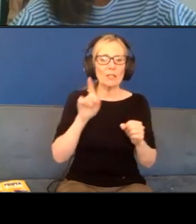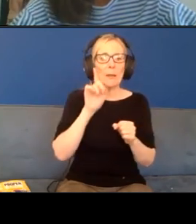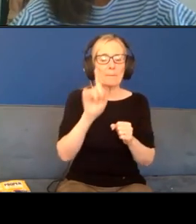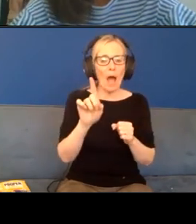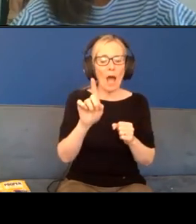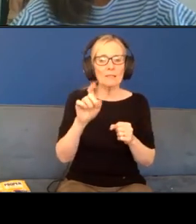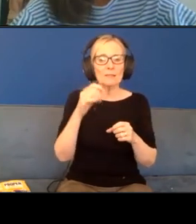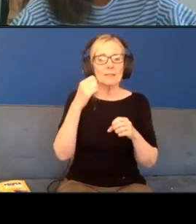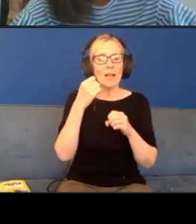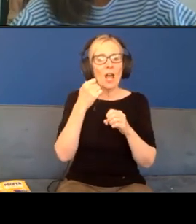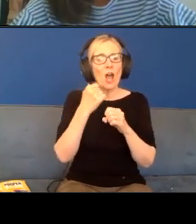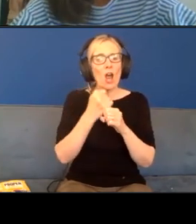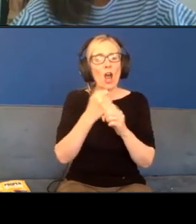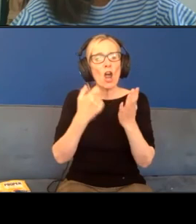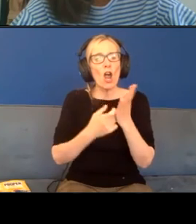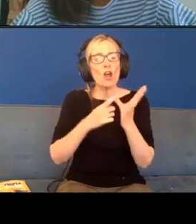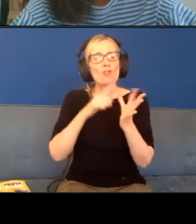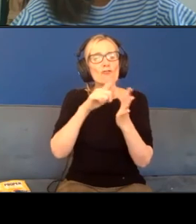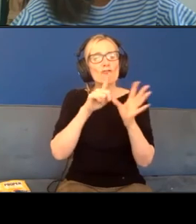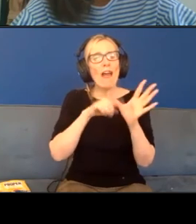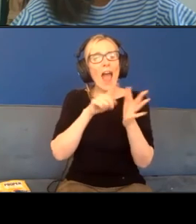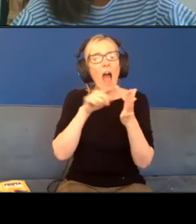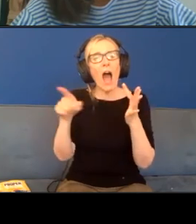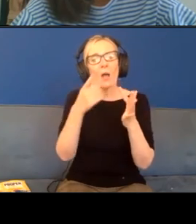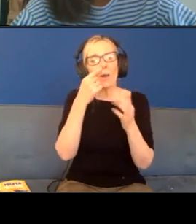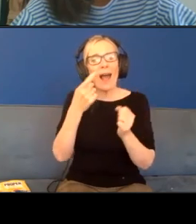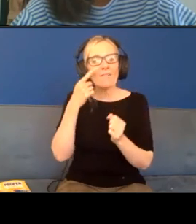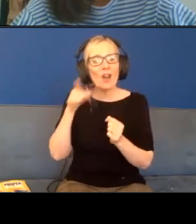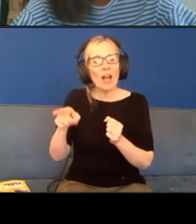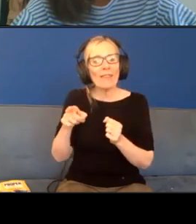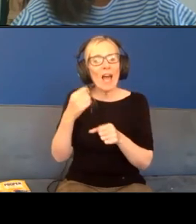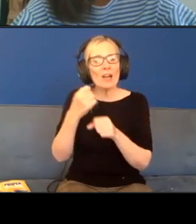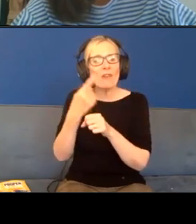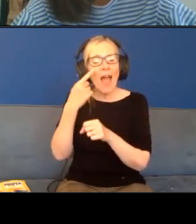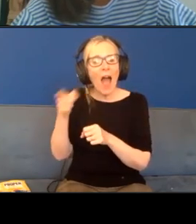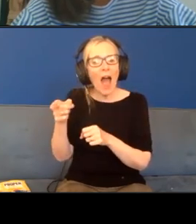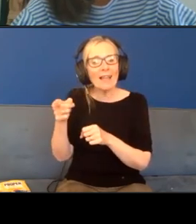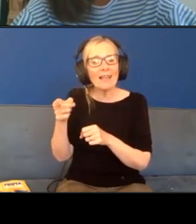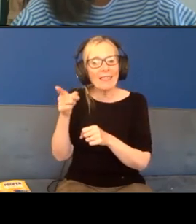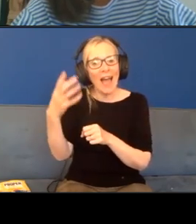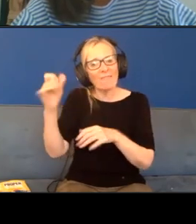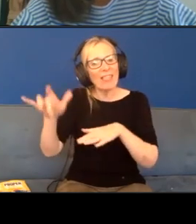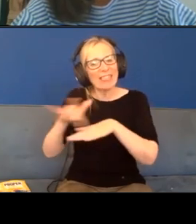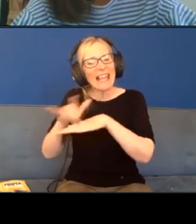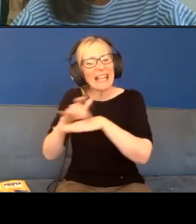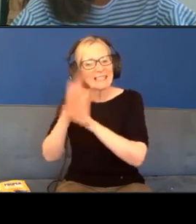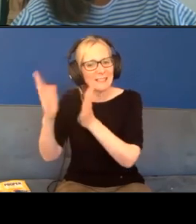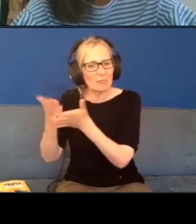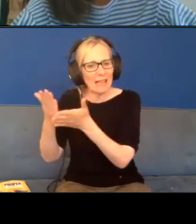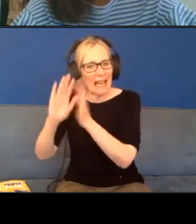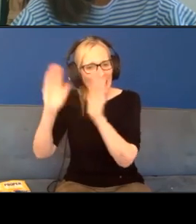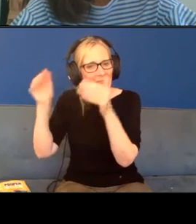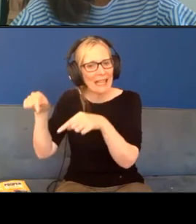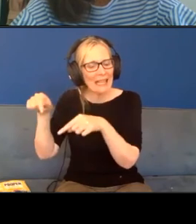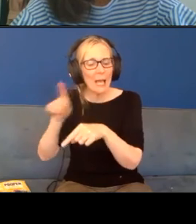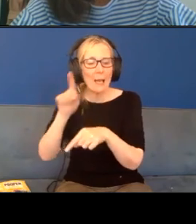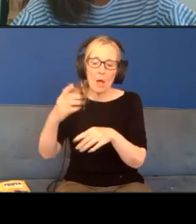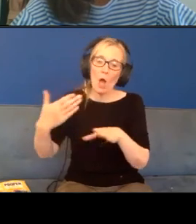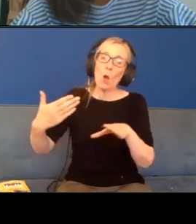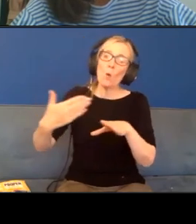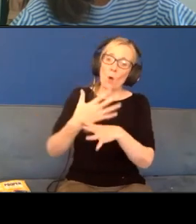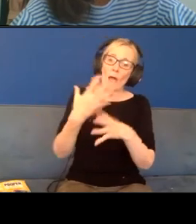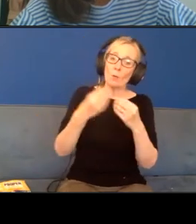do some training, which could be useful for looking into. They do more theatre stuff, but I think in terms of working with young